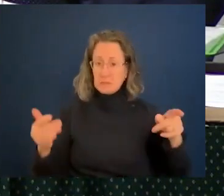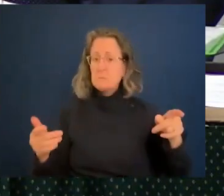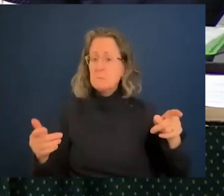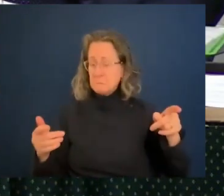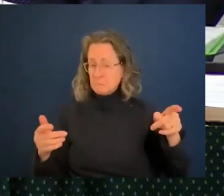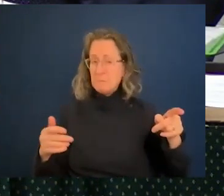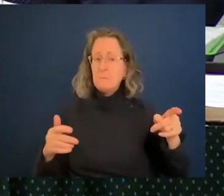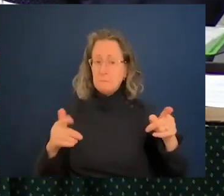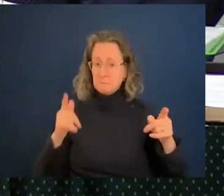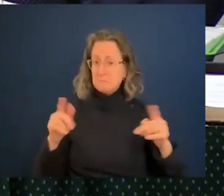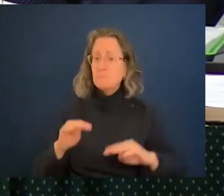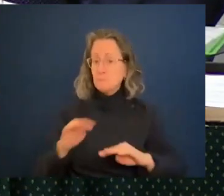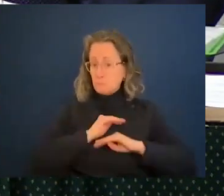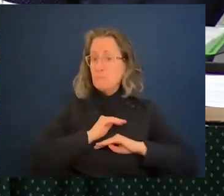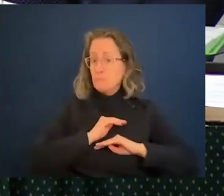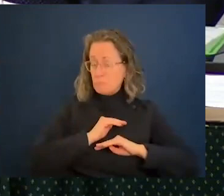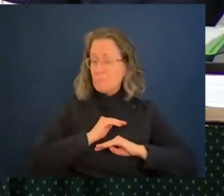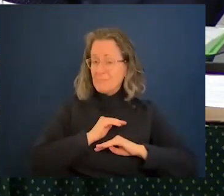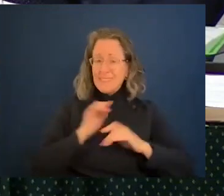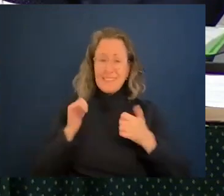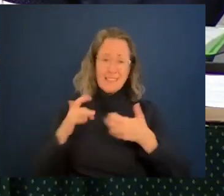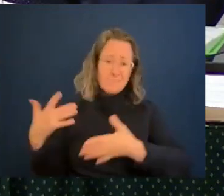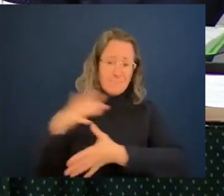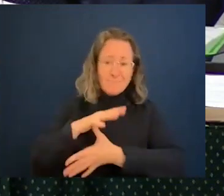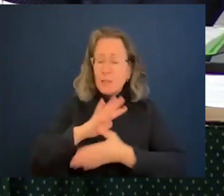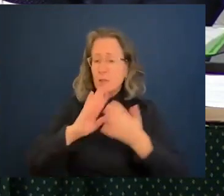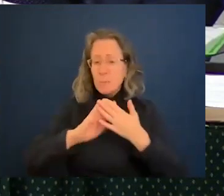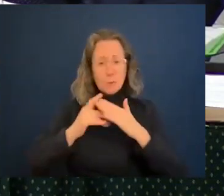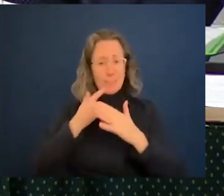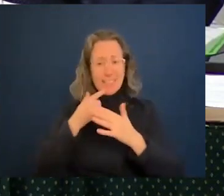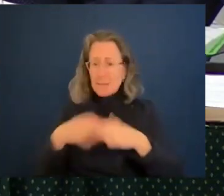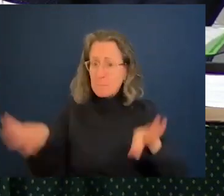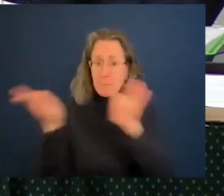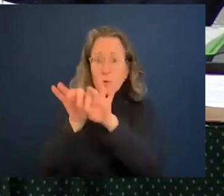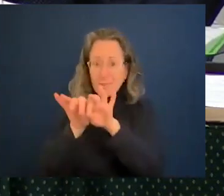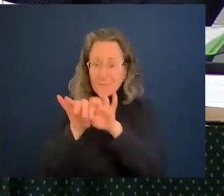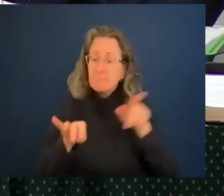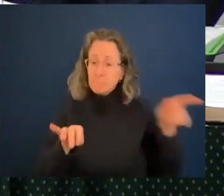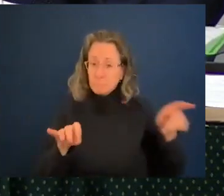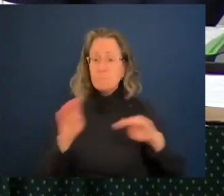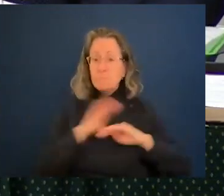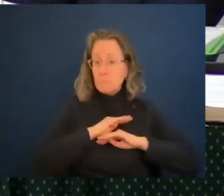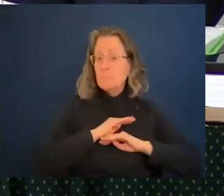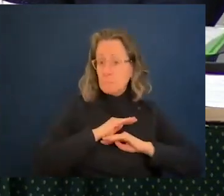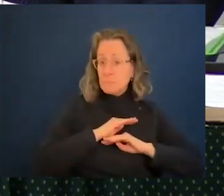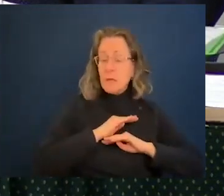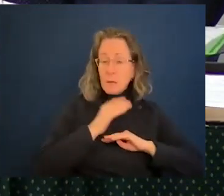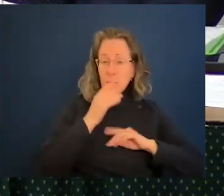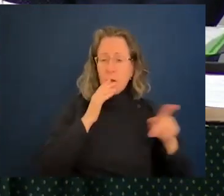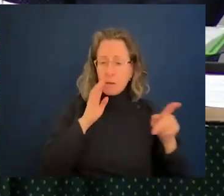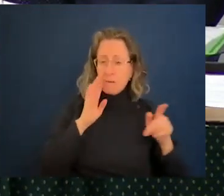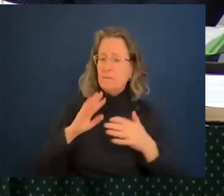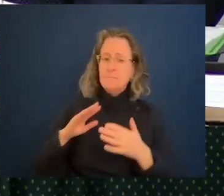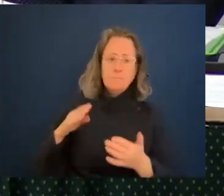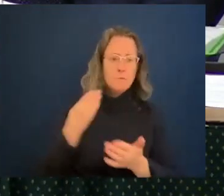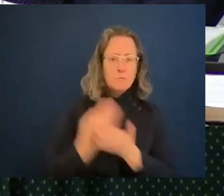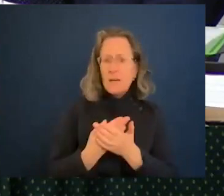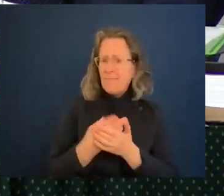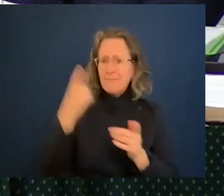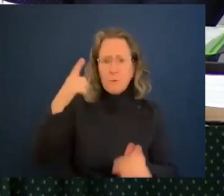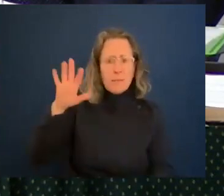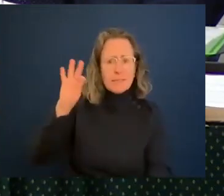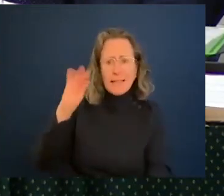that the community really said were important they're able to get there 90 of call